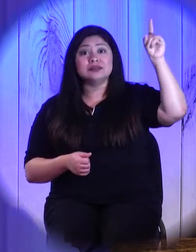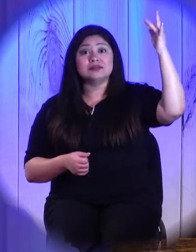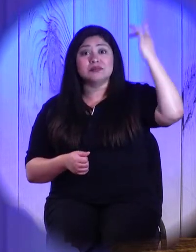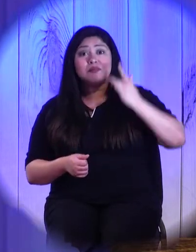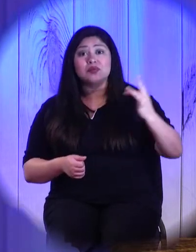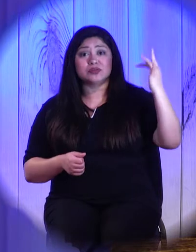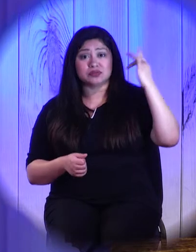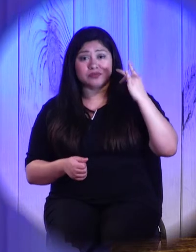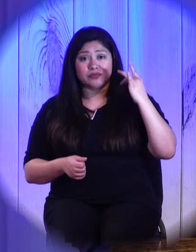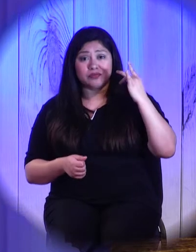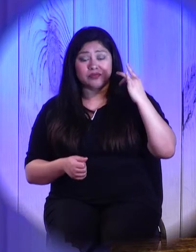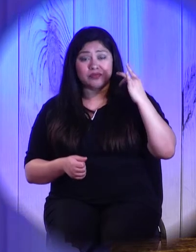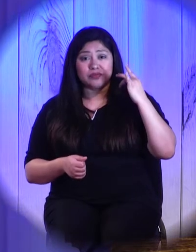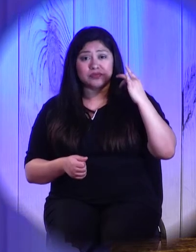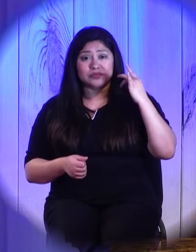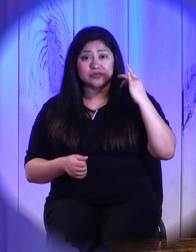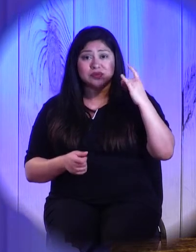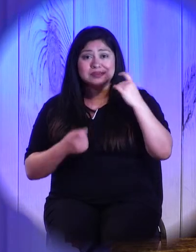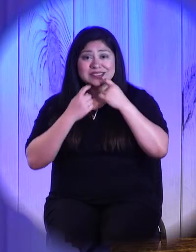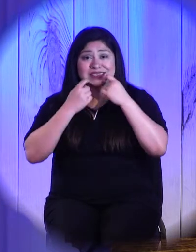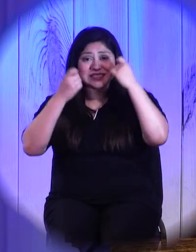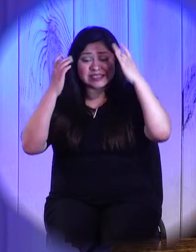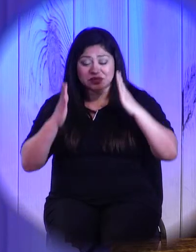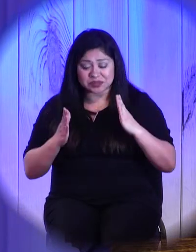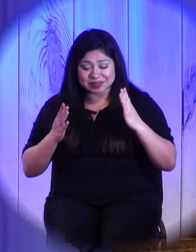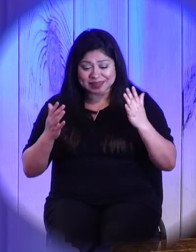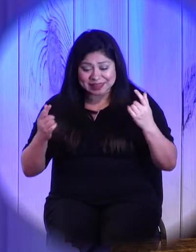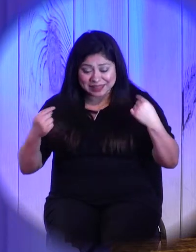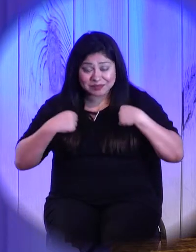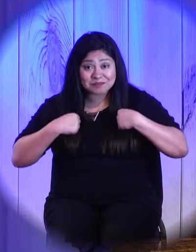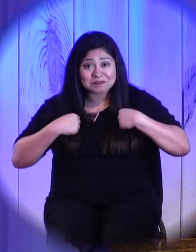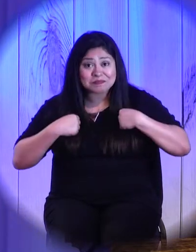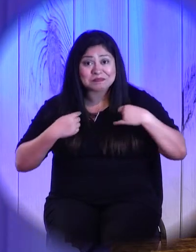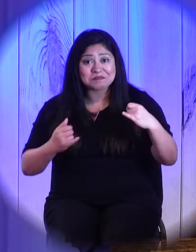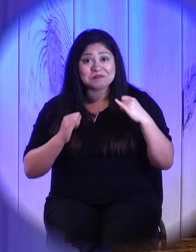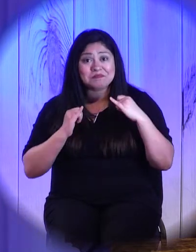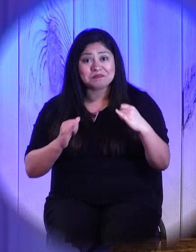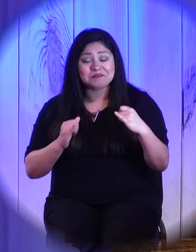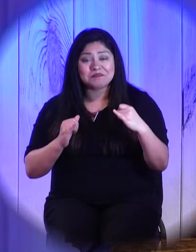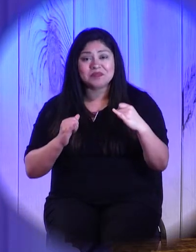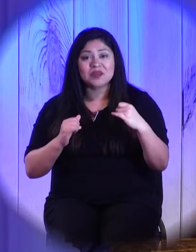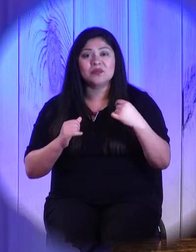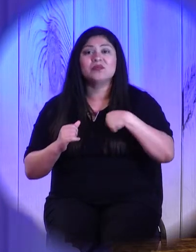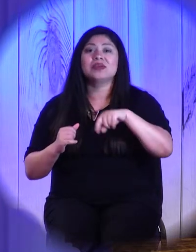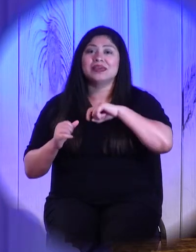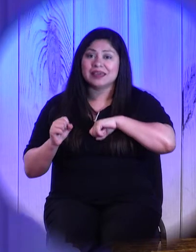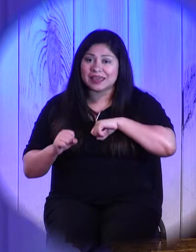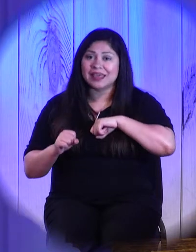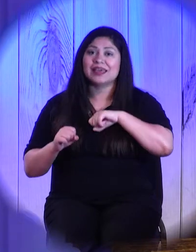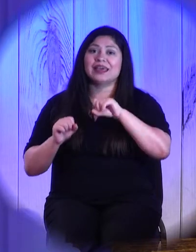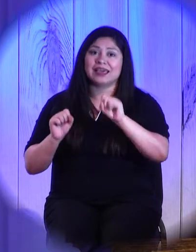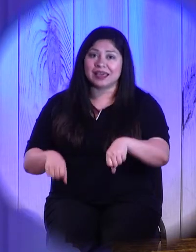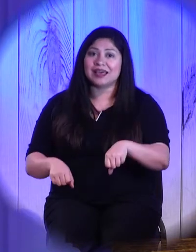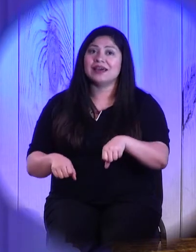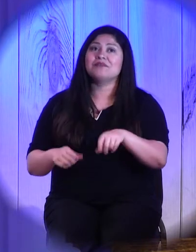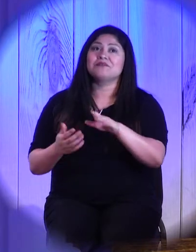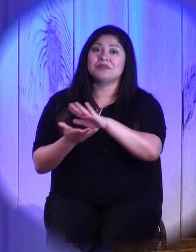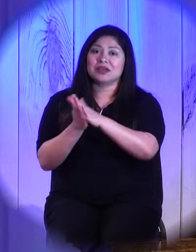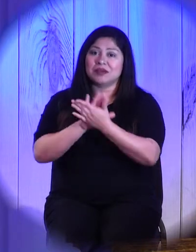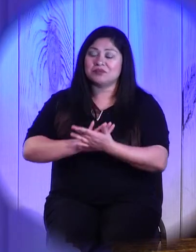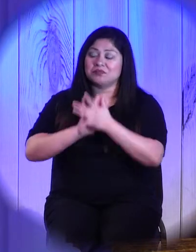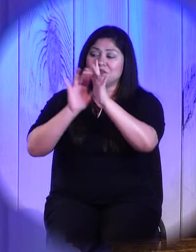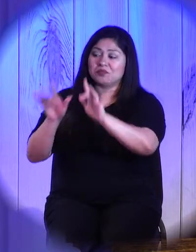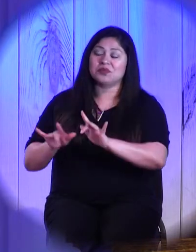sinner like me, we can find our posture towards one another merciful as well. Because the truth is, God is merciful